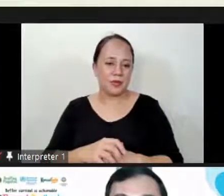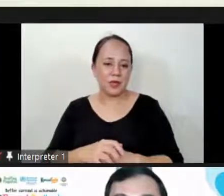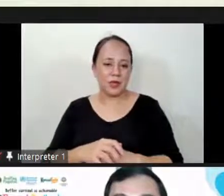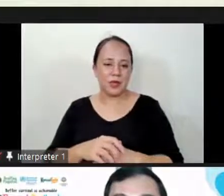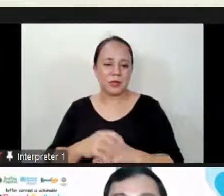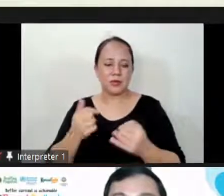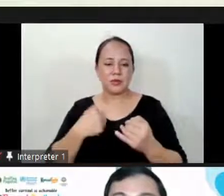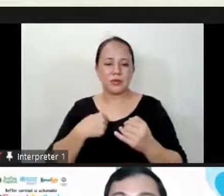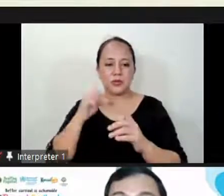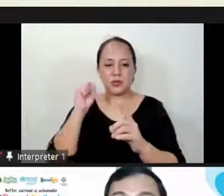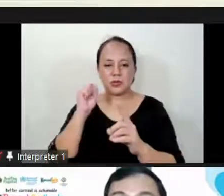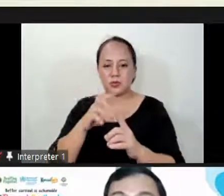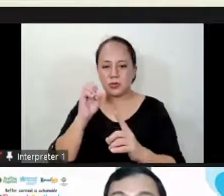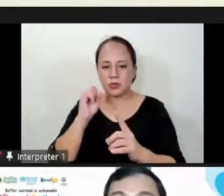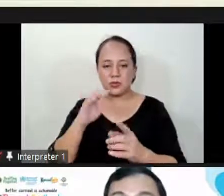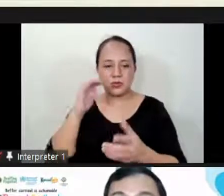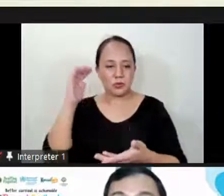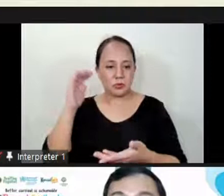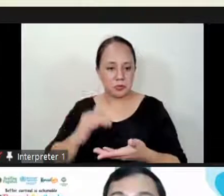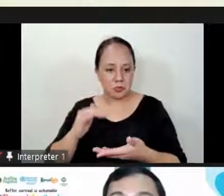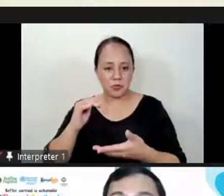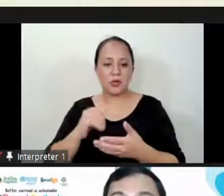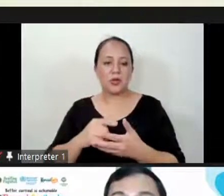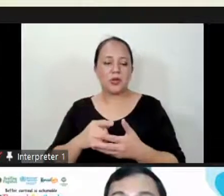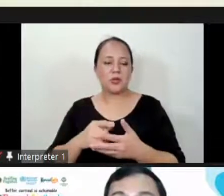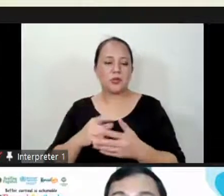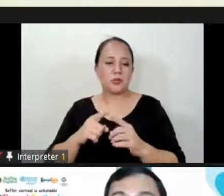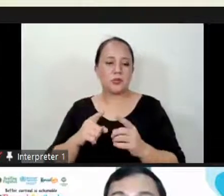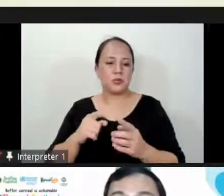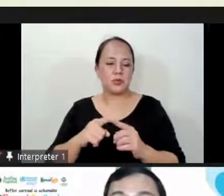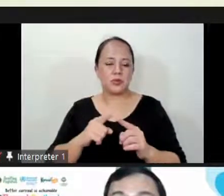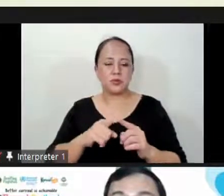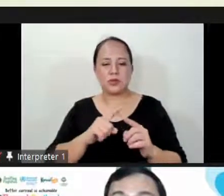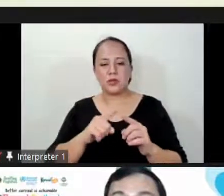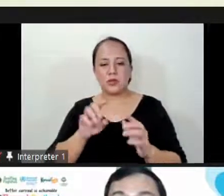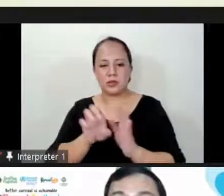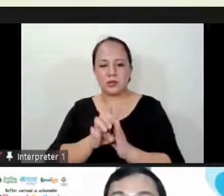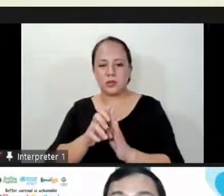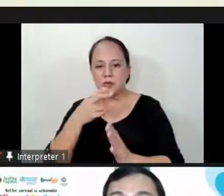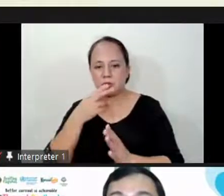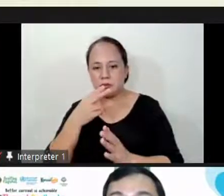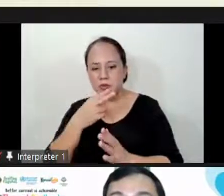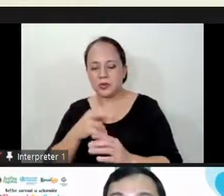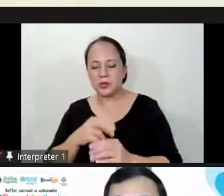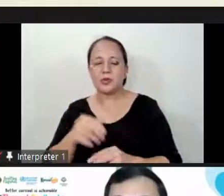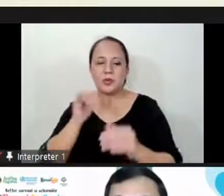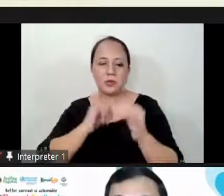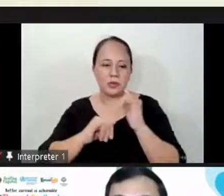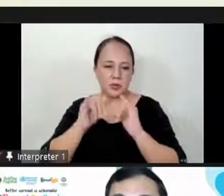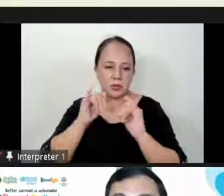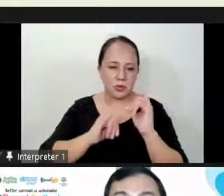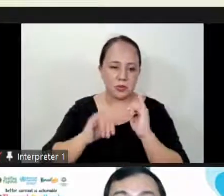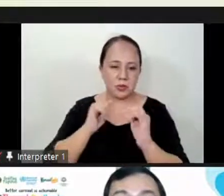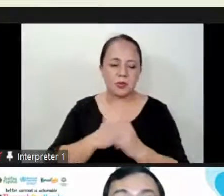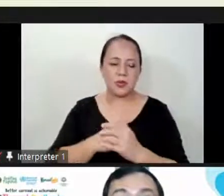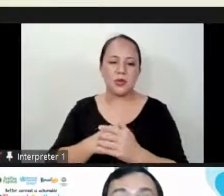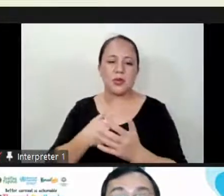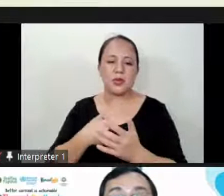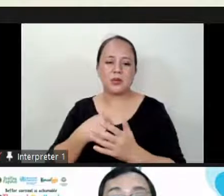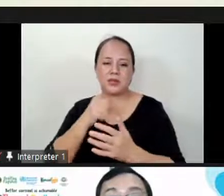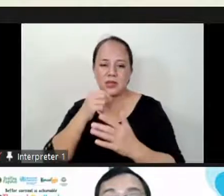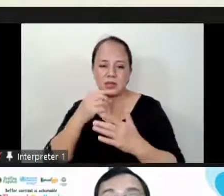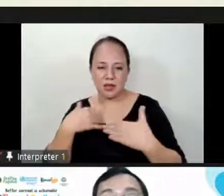reducing exposure to carcinogenic substances like tobacco use, alcohol use, healthy